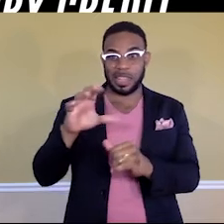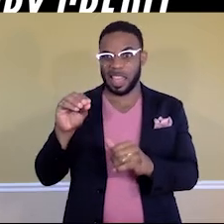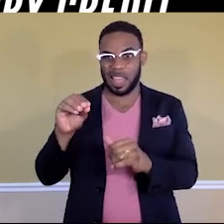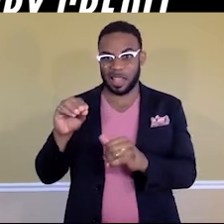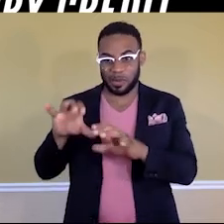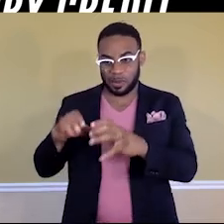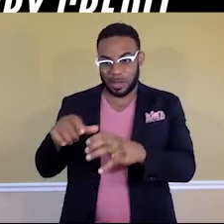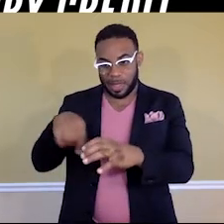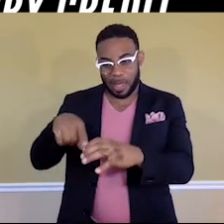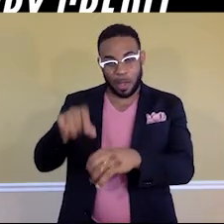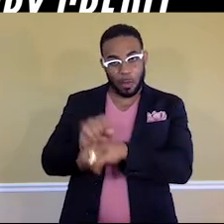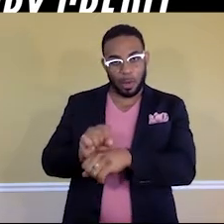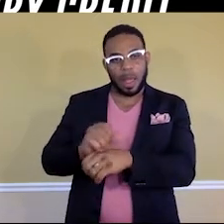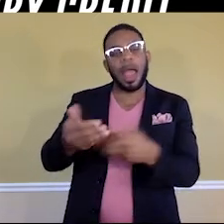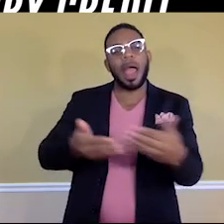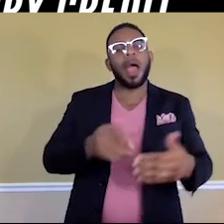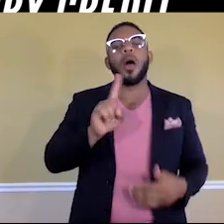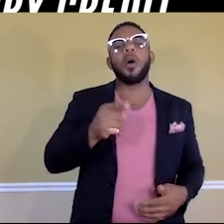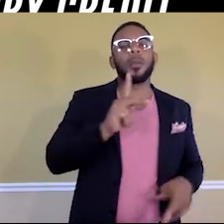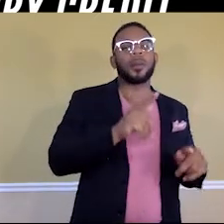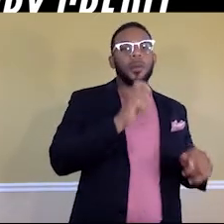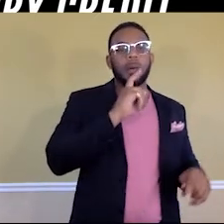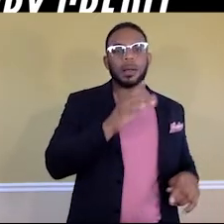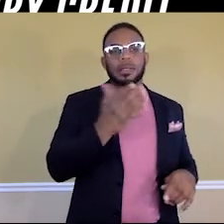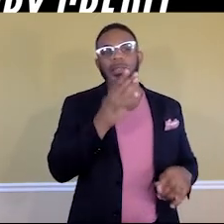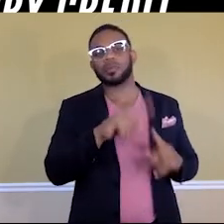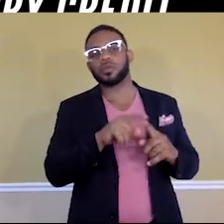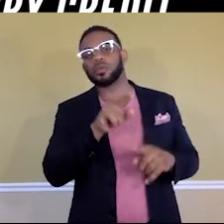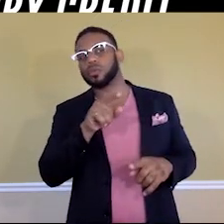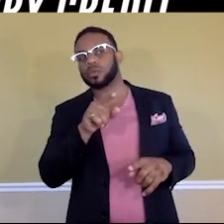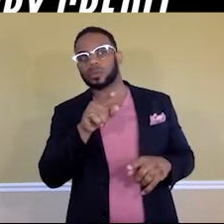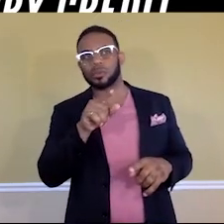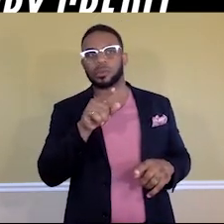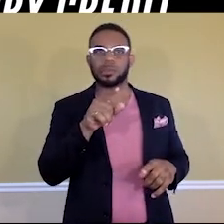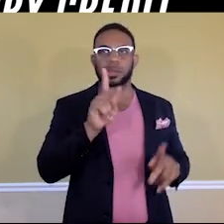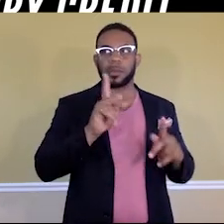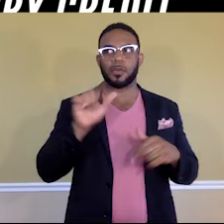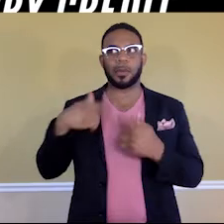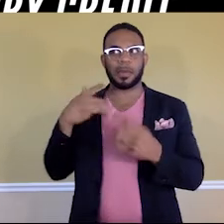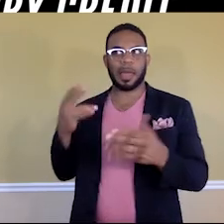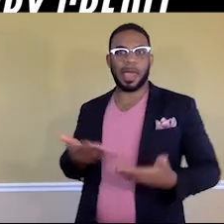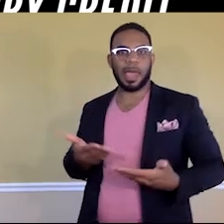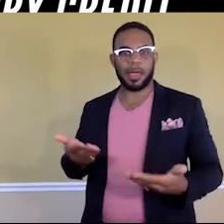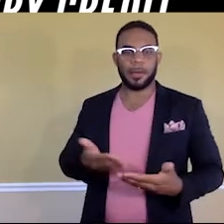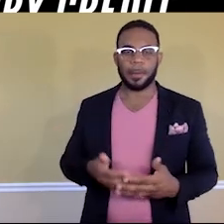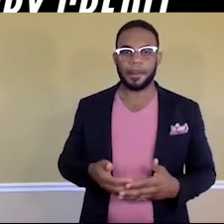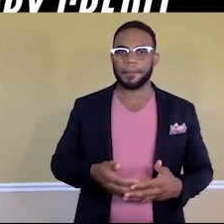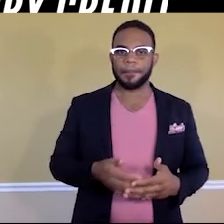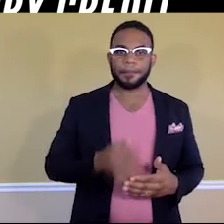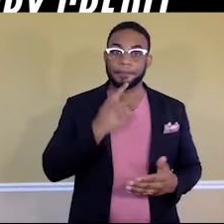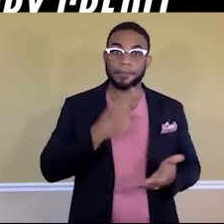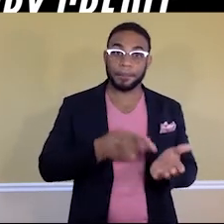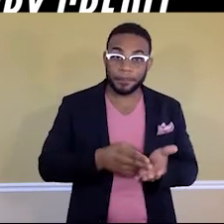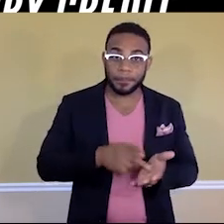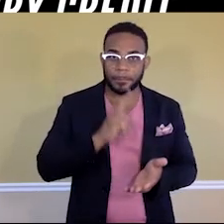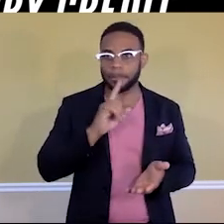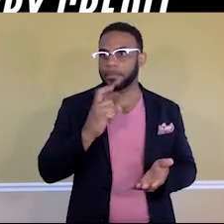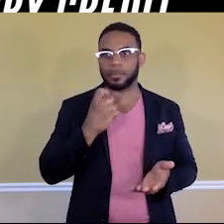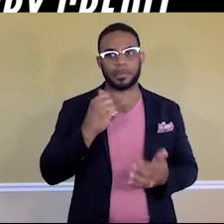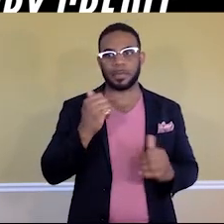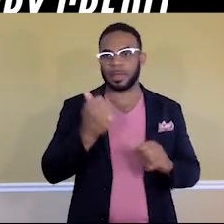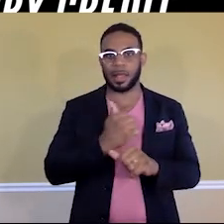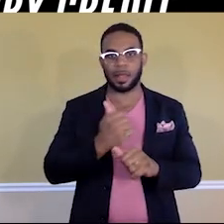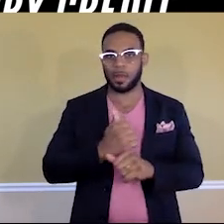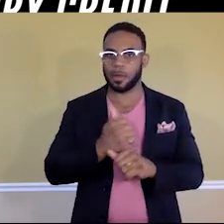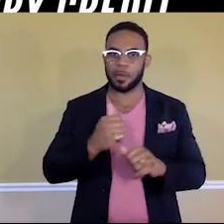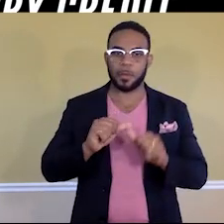chambers at work and hire only people who are similar to the people we've been hiring. It honestly is just